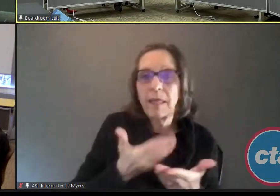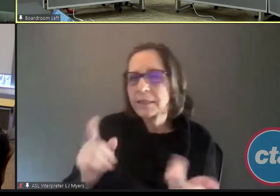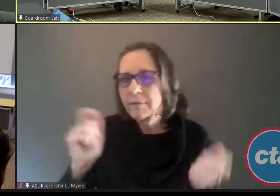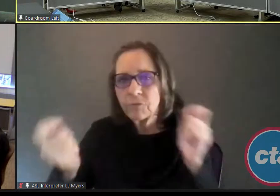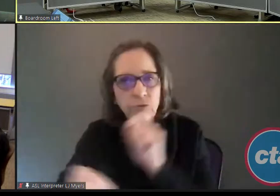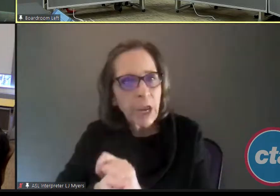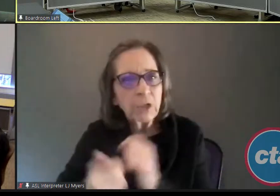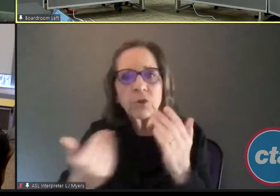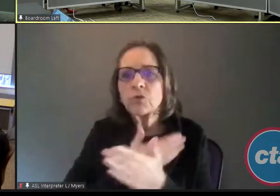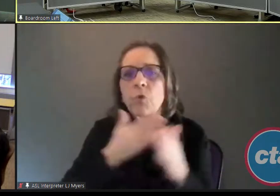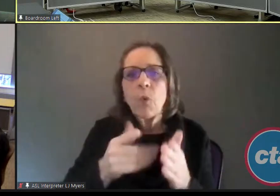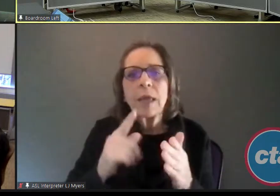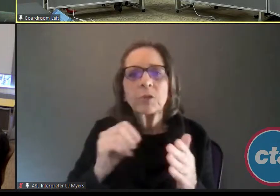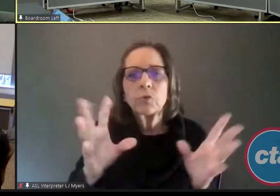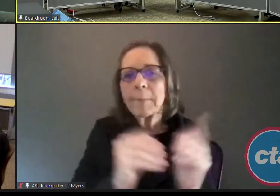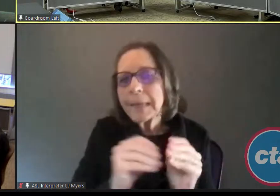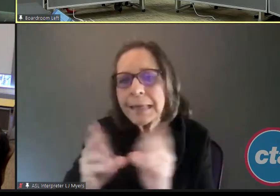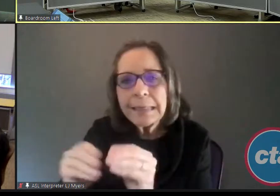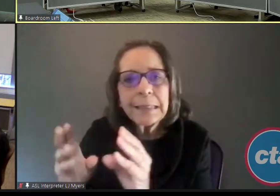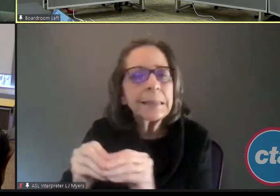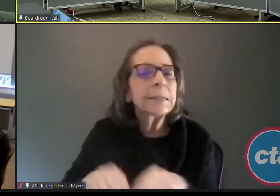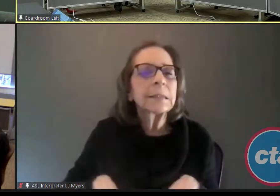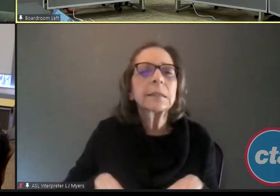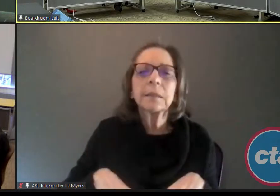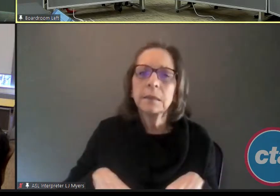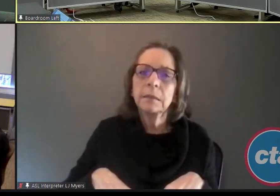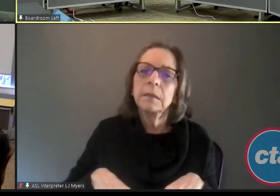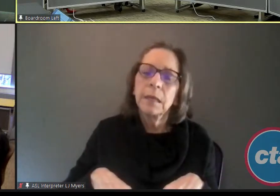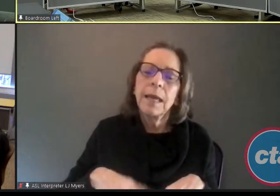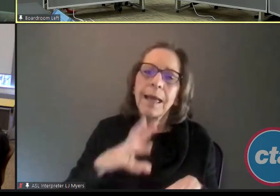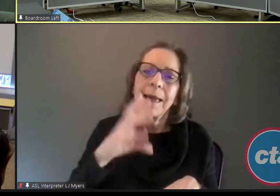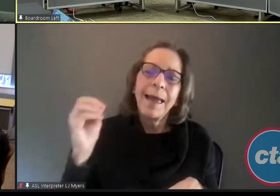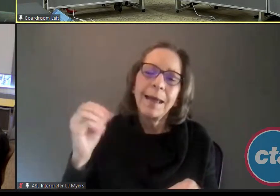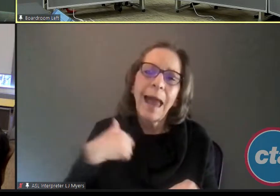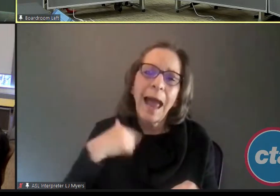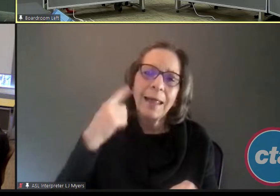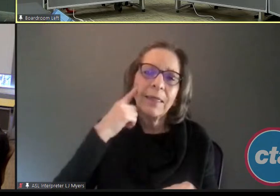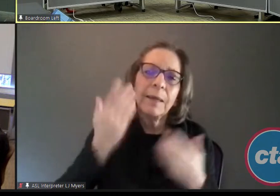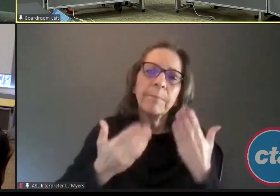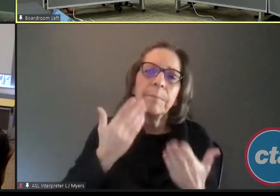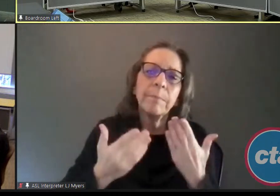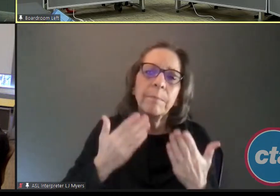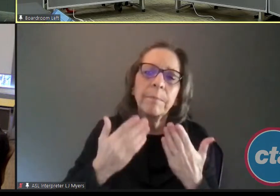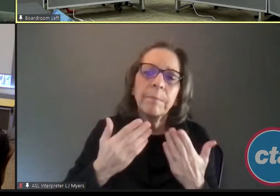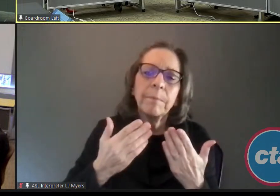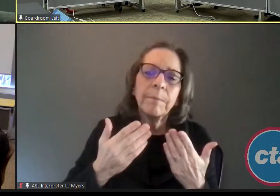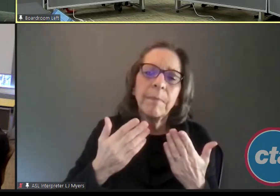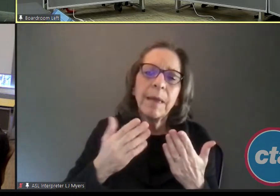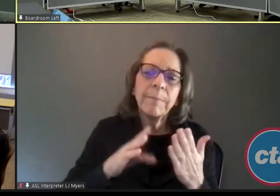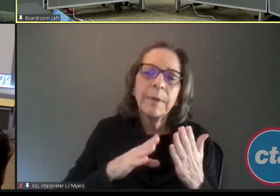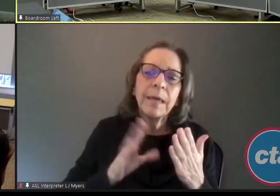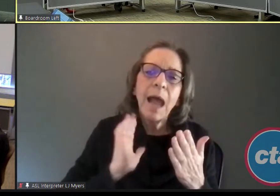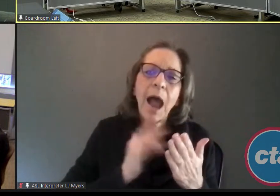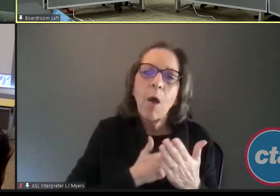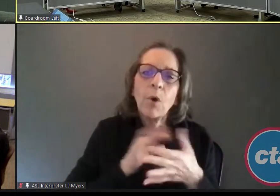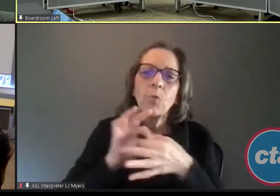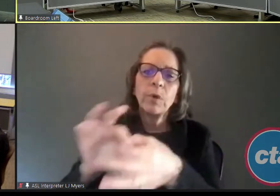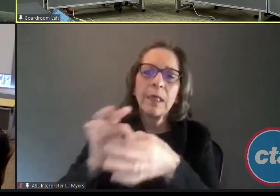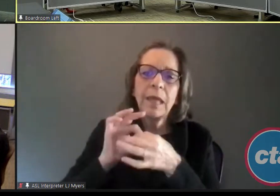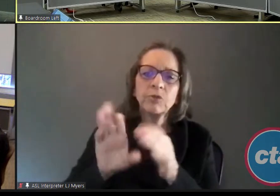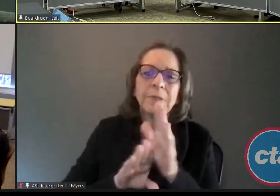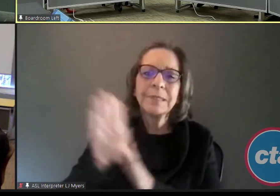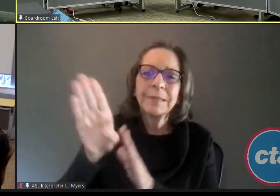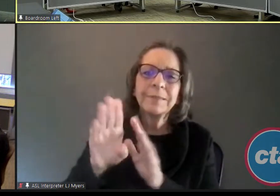to do engagement, pros and cons to all of them, right? And I think maybe our government relations department to be part of